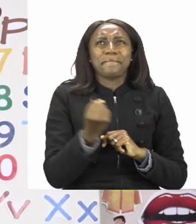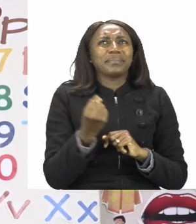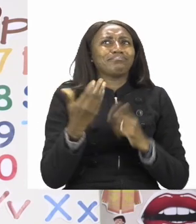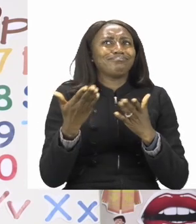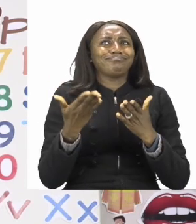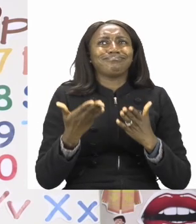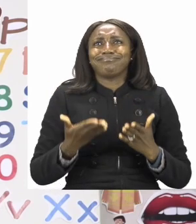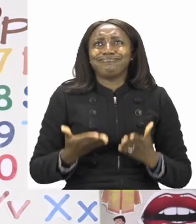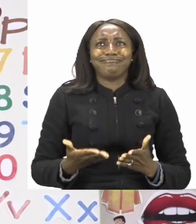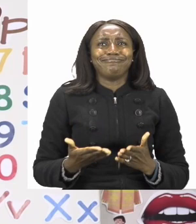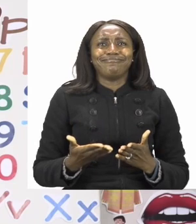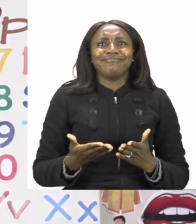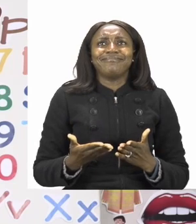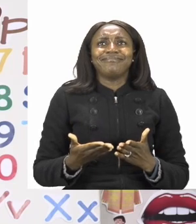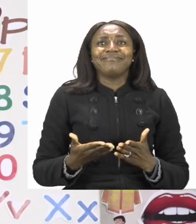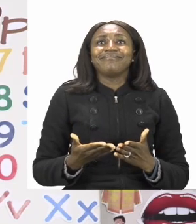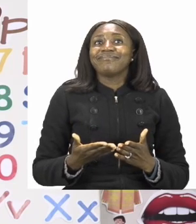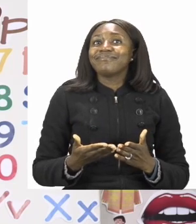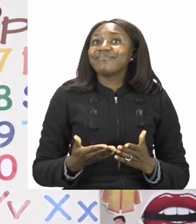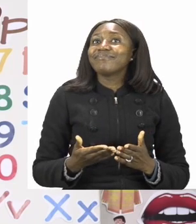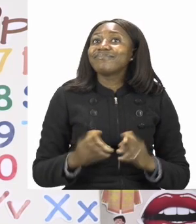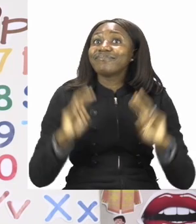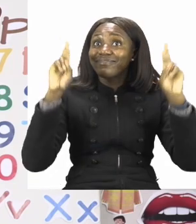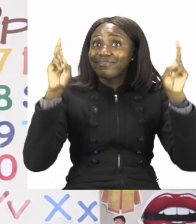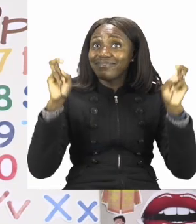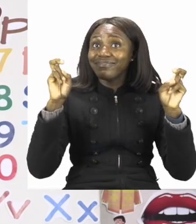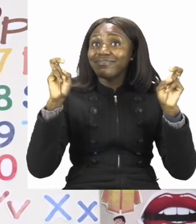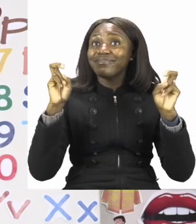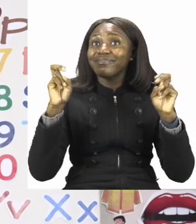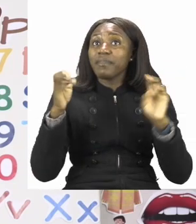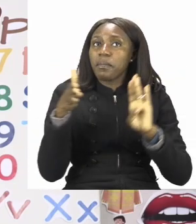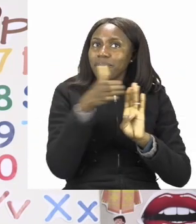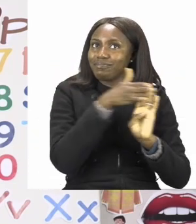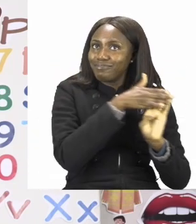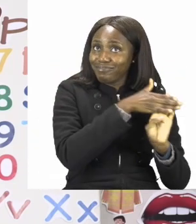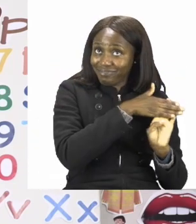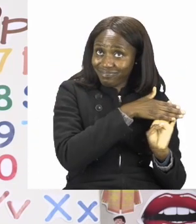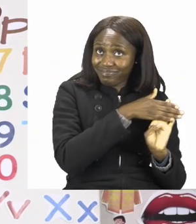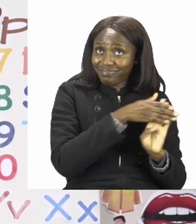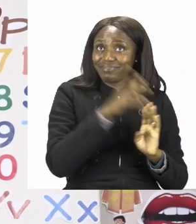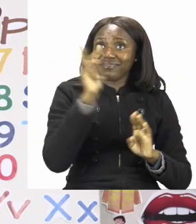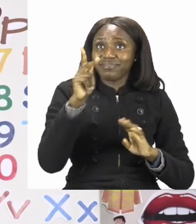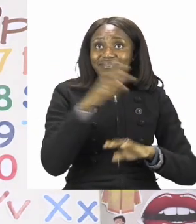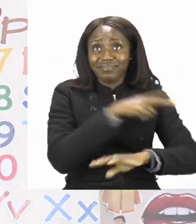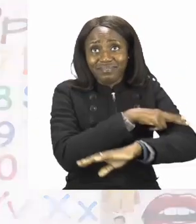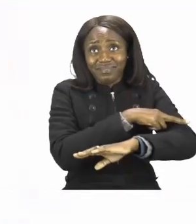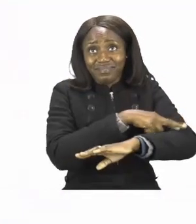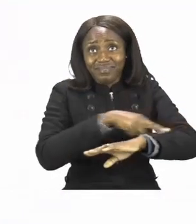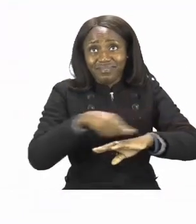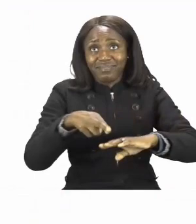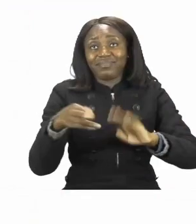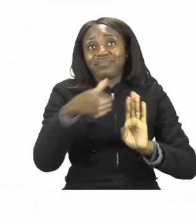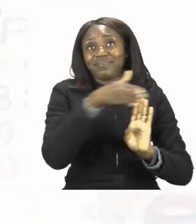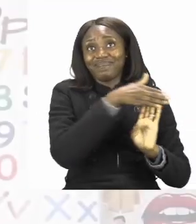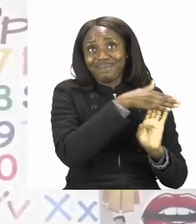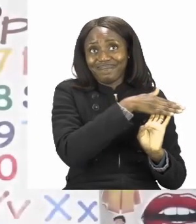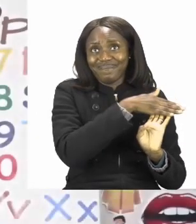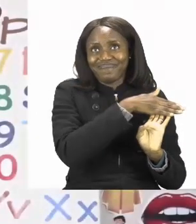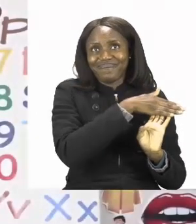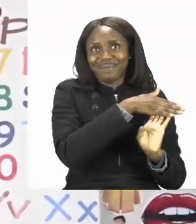much for joining me today. Our theme this week is being safe and